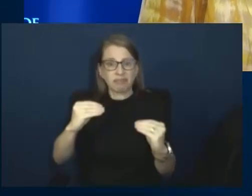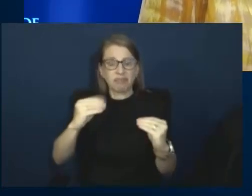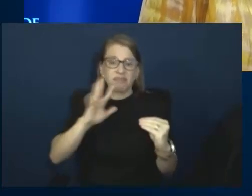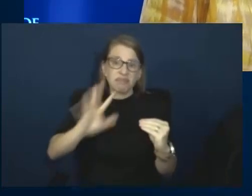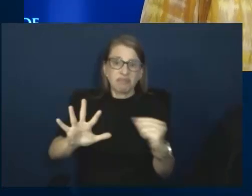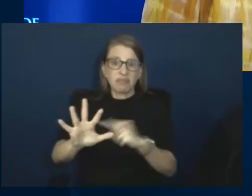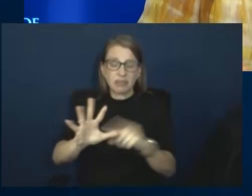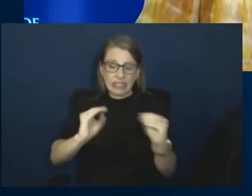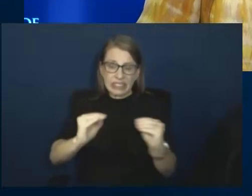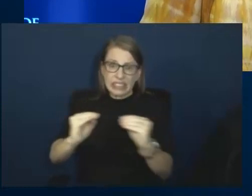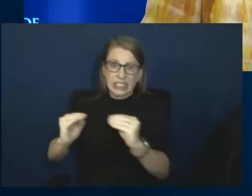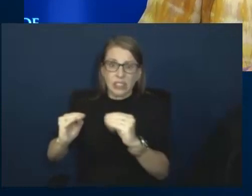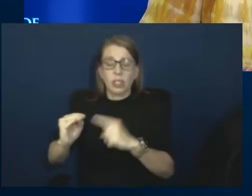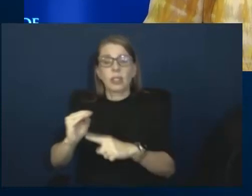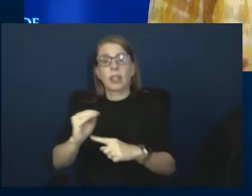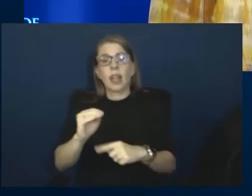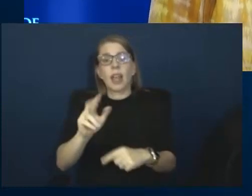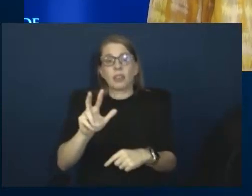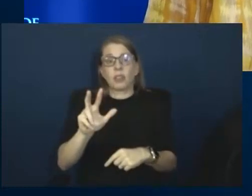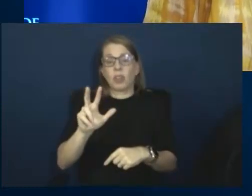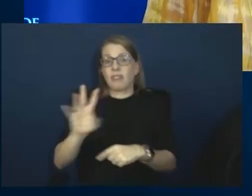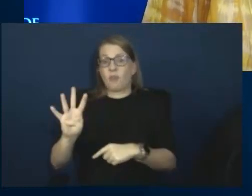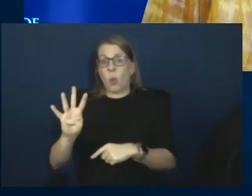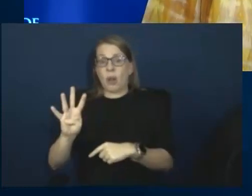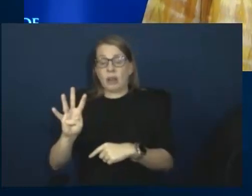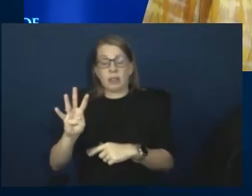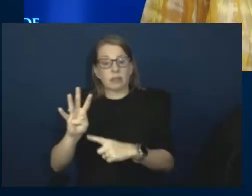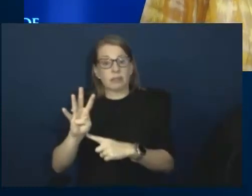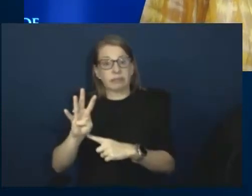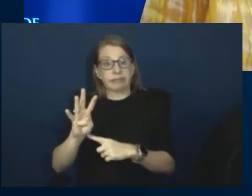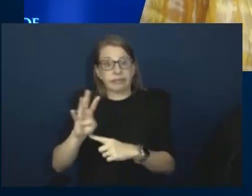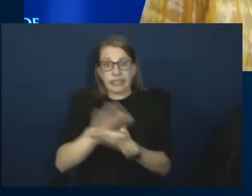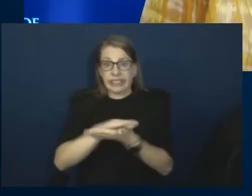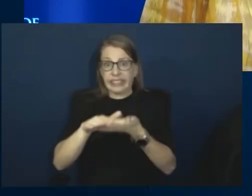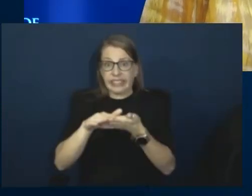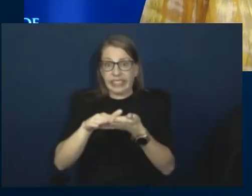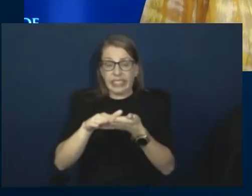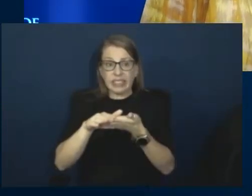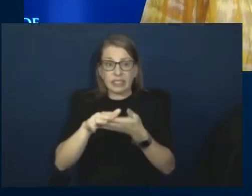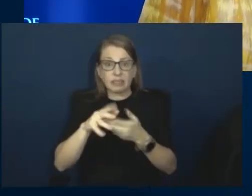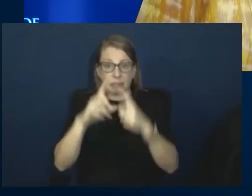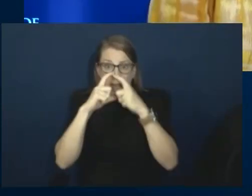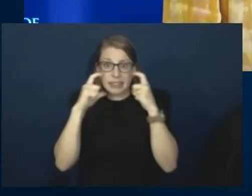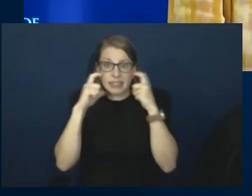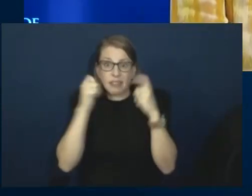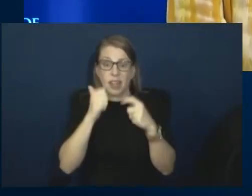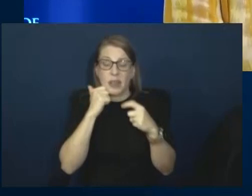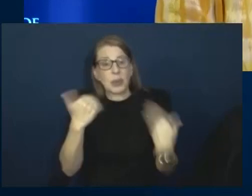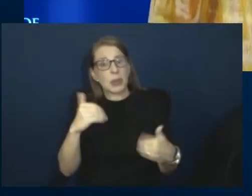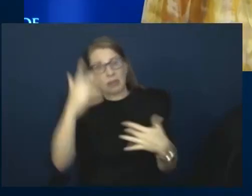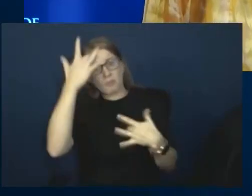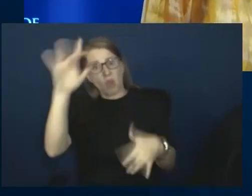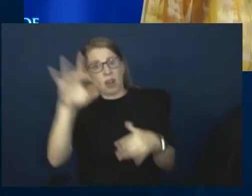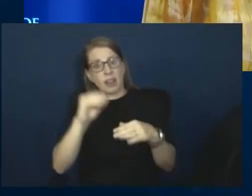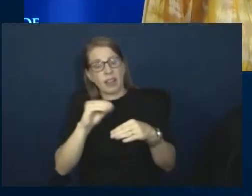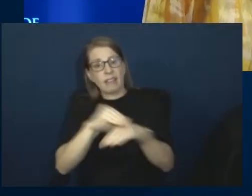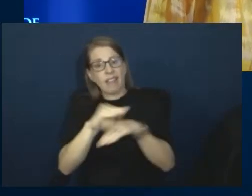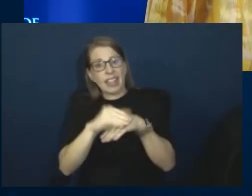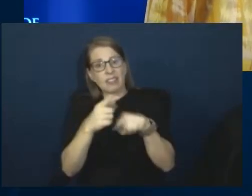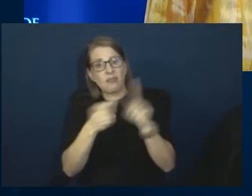they have 3 to 4 clean ones every day. So, hey, I think that's smart advice by the school. Yeah. Other questions? Taylor, do you have any follow-ups?